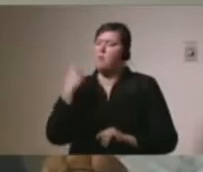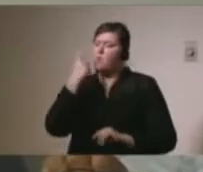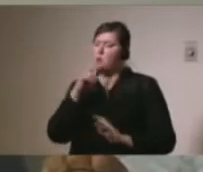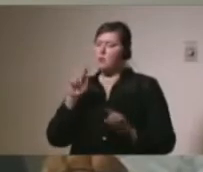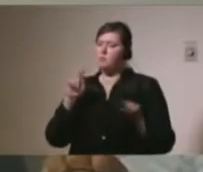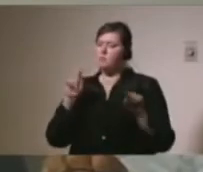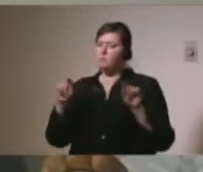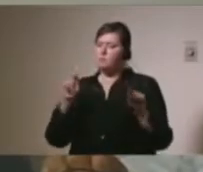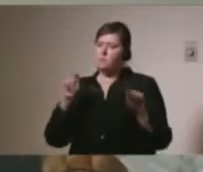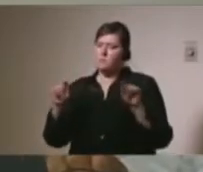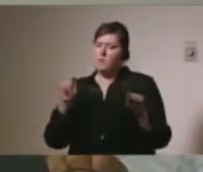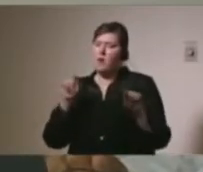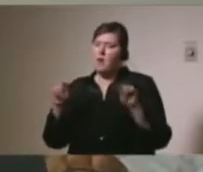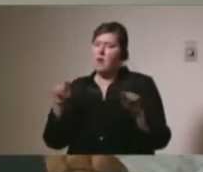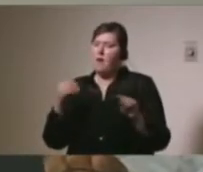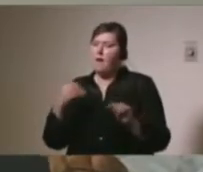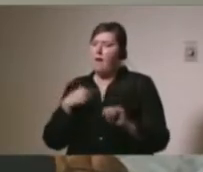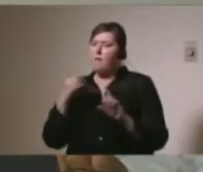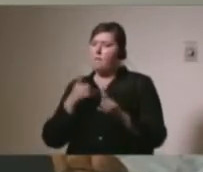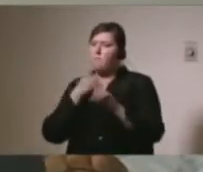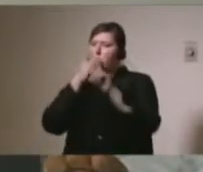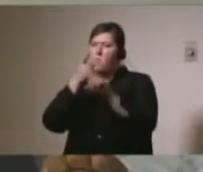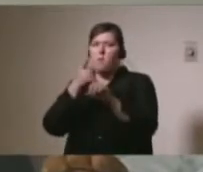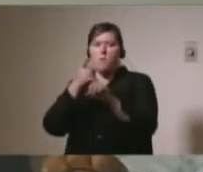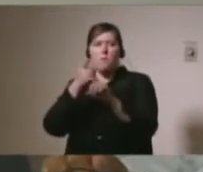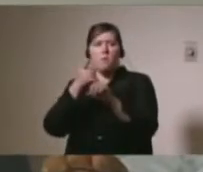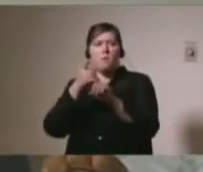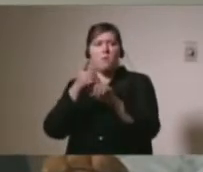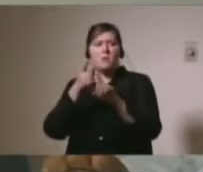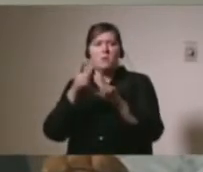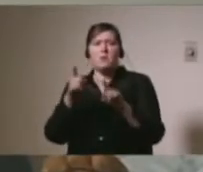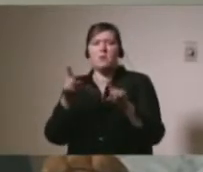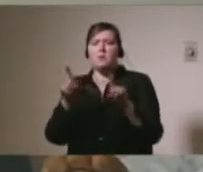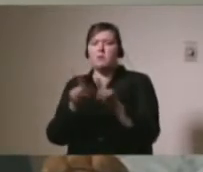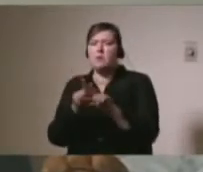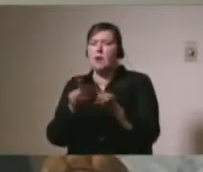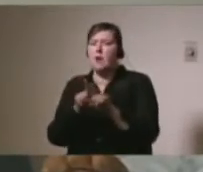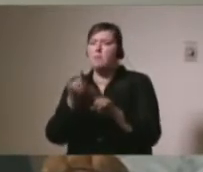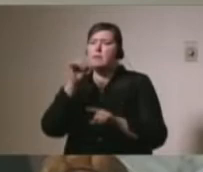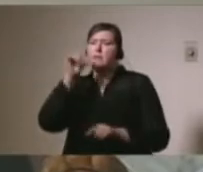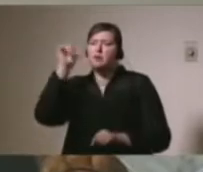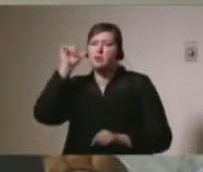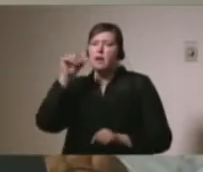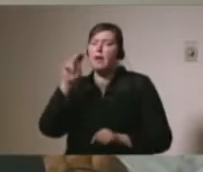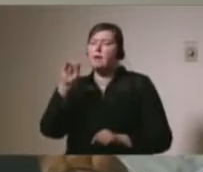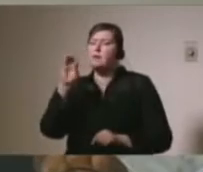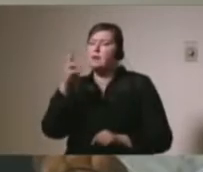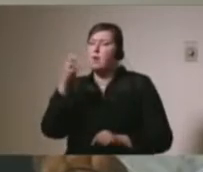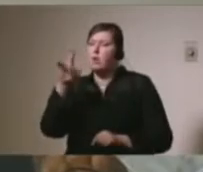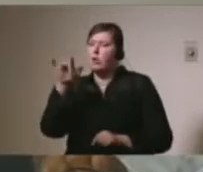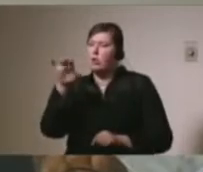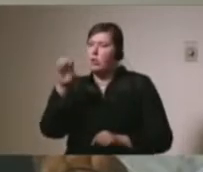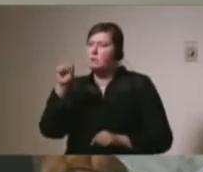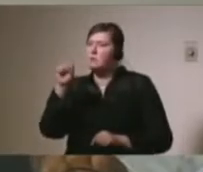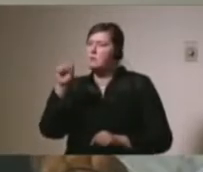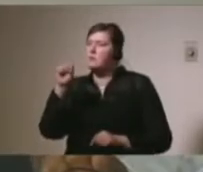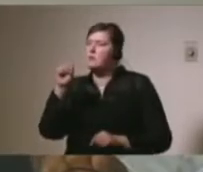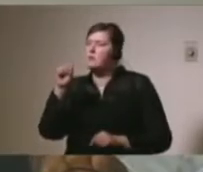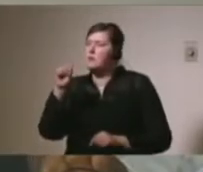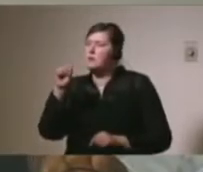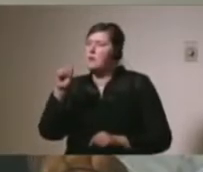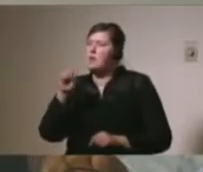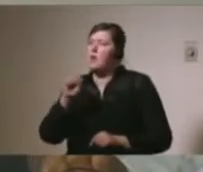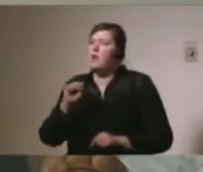mandates similar to what Nicola, I think, was mentioning in Belgium, where the Postal Bank